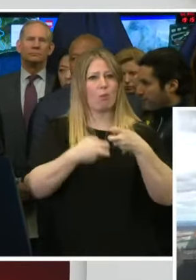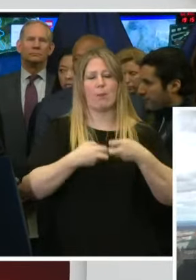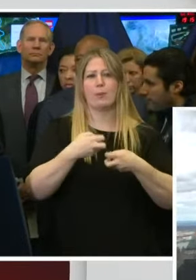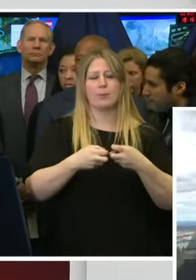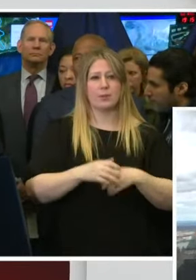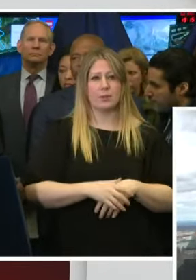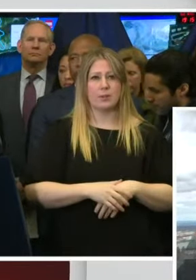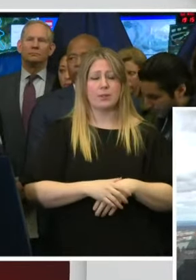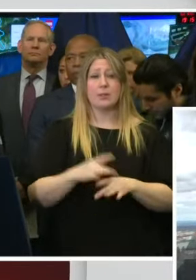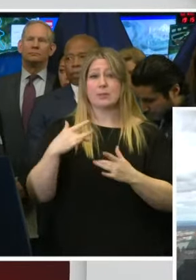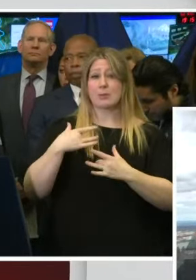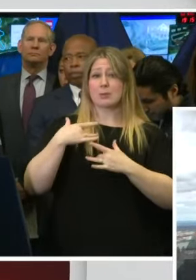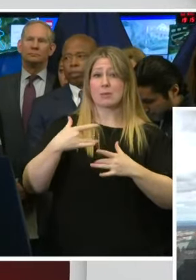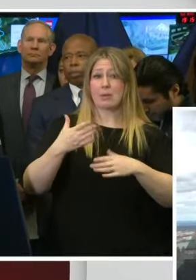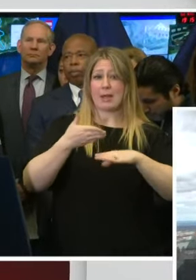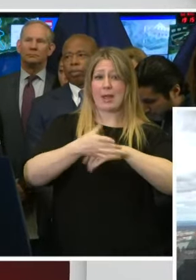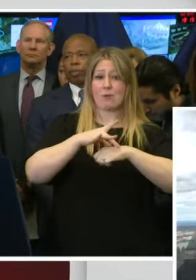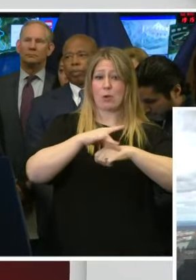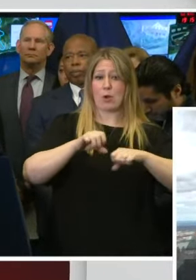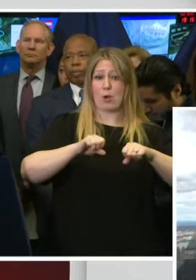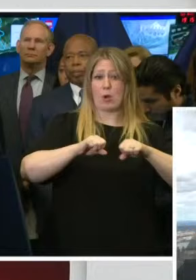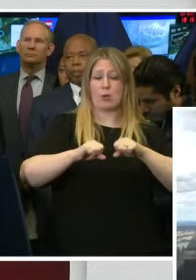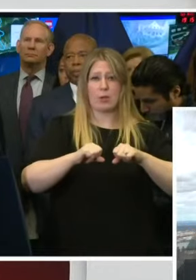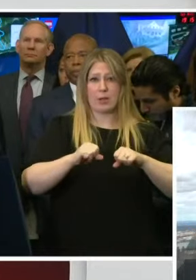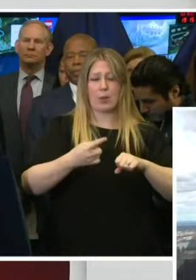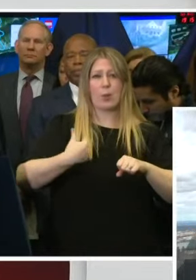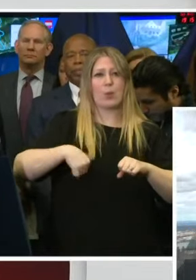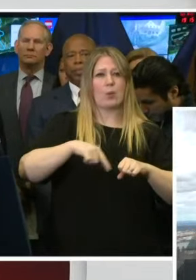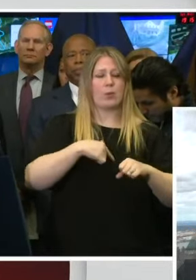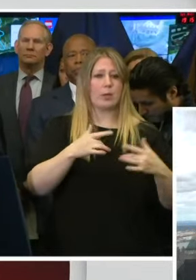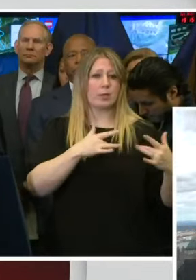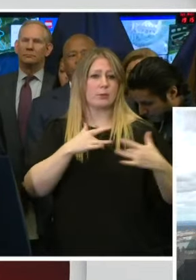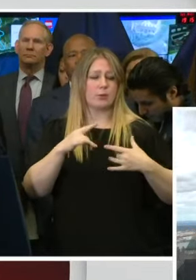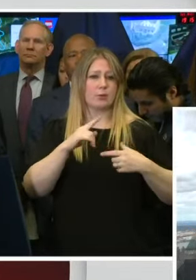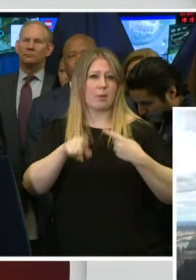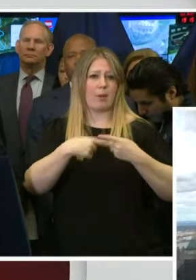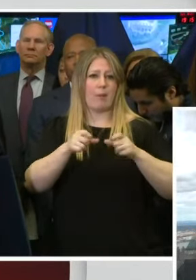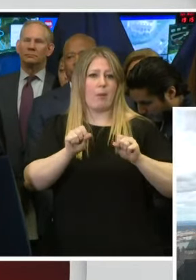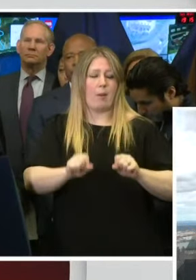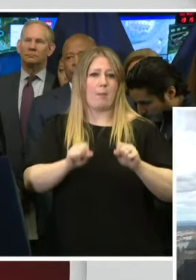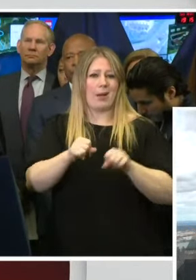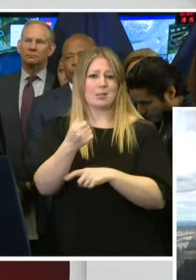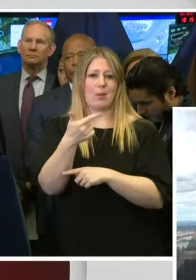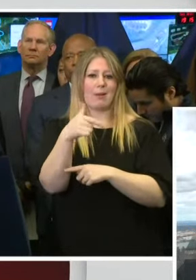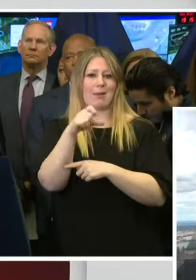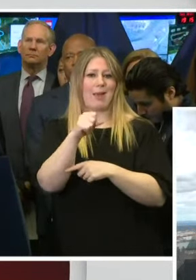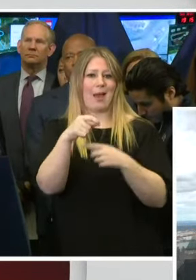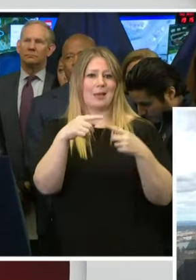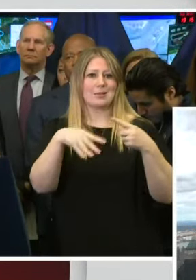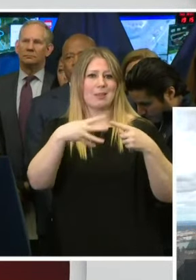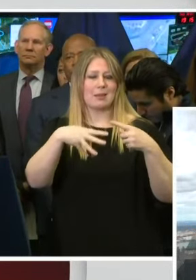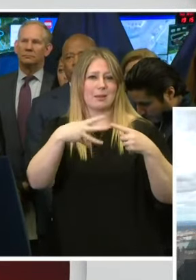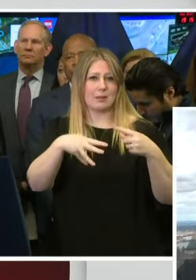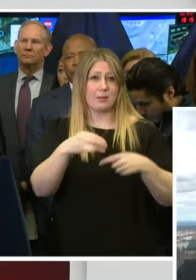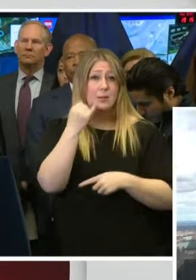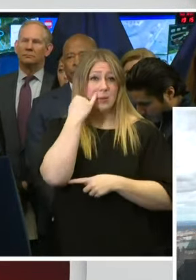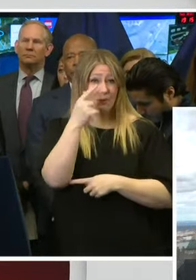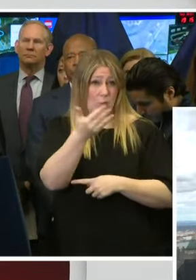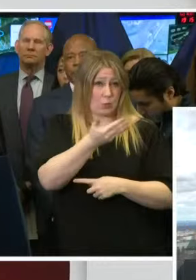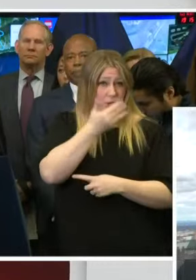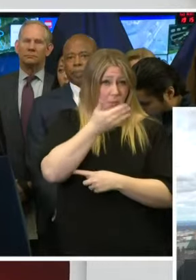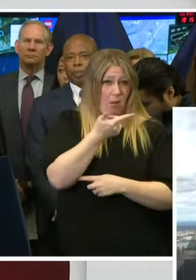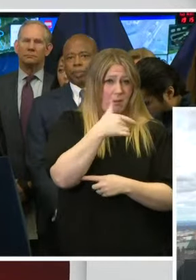things that from the energy side we would be concerned about is the potential for gas leaks. So I encourage if you smell gas, either call